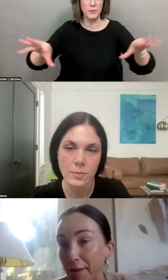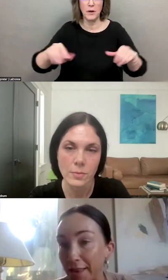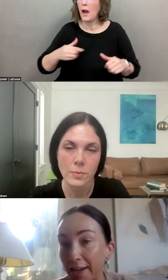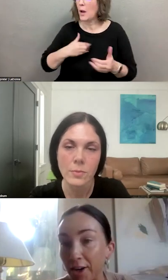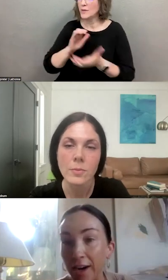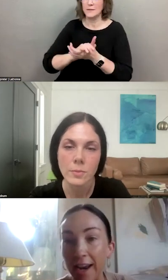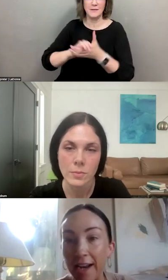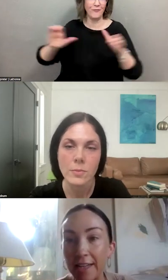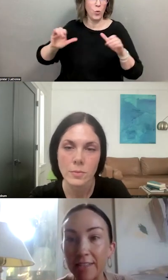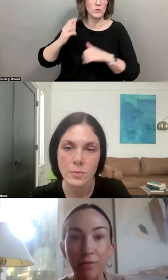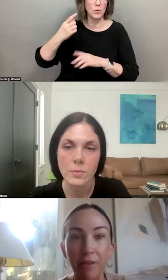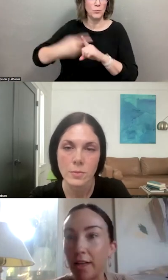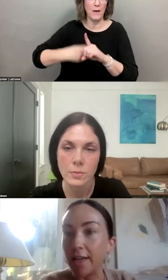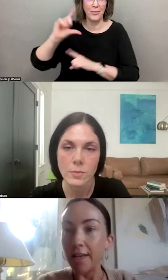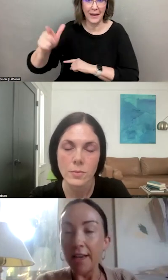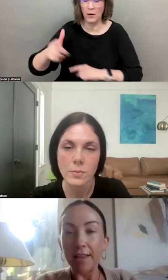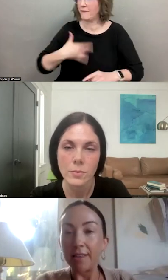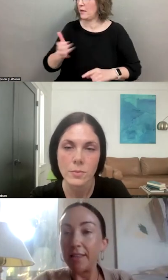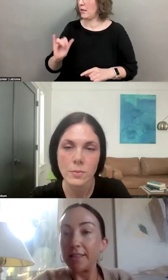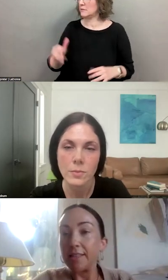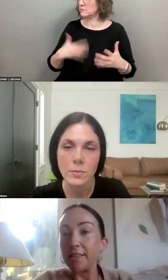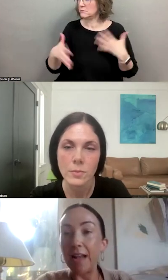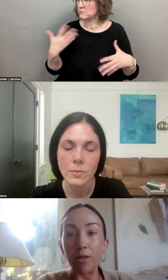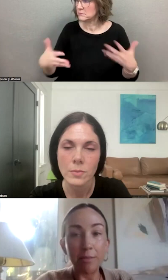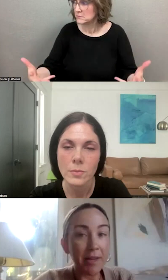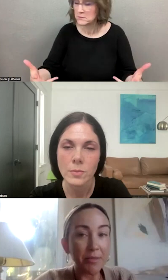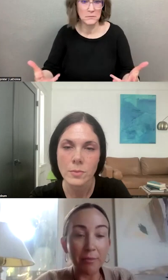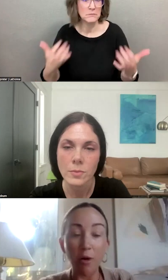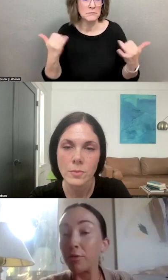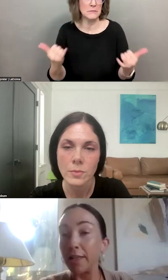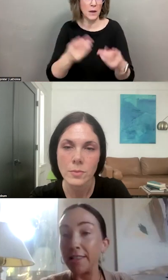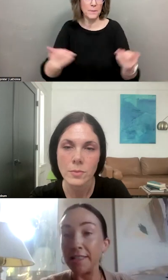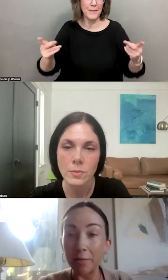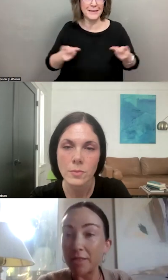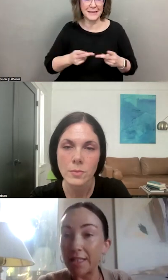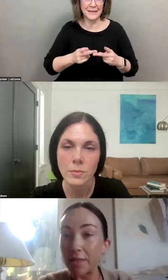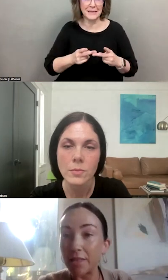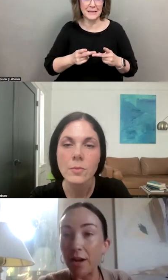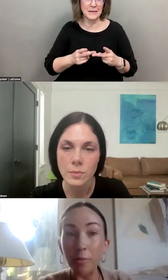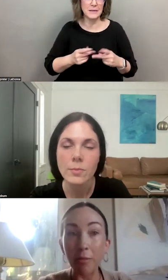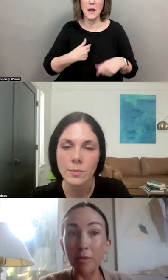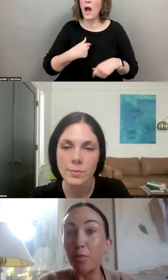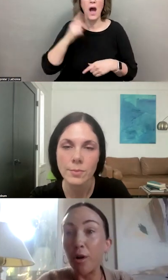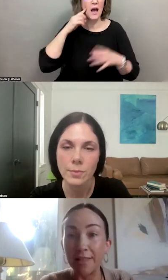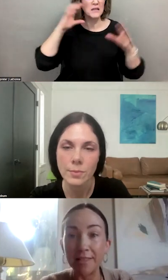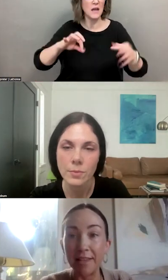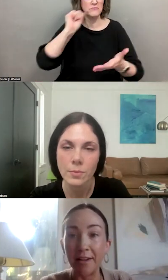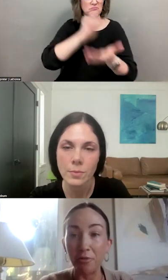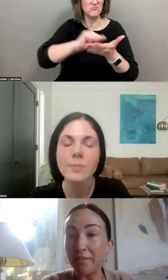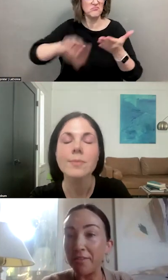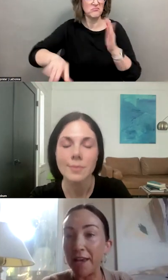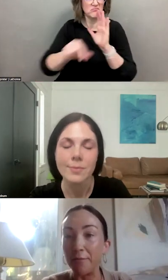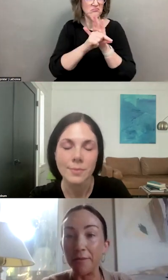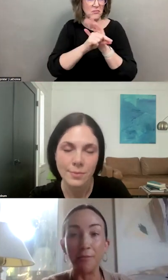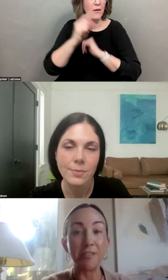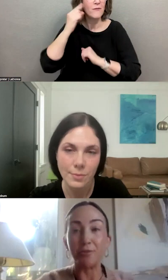about a month later, and I sort of felt like this is now a space where I'm not only destigmatizing mental health, but I'm also processing